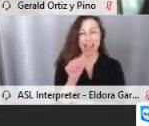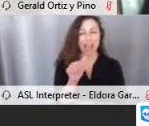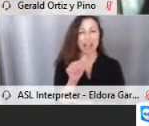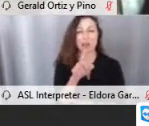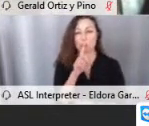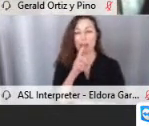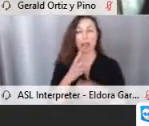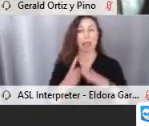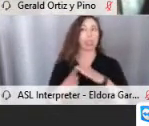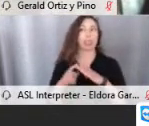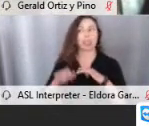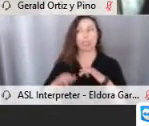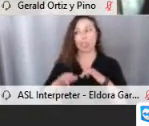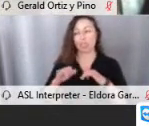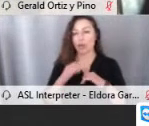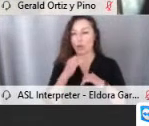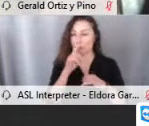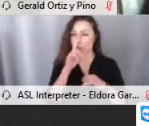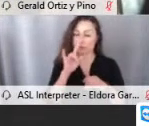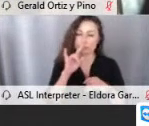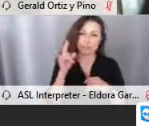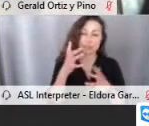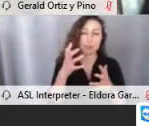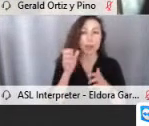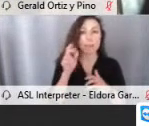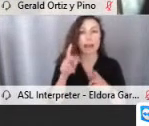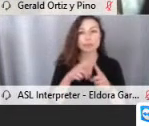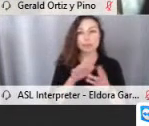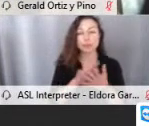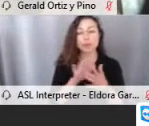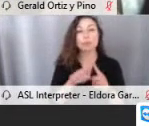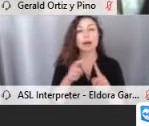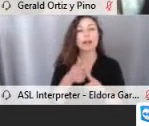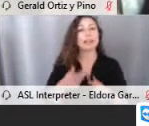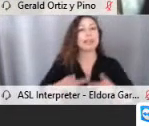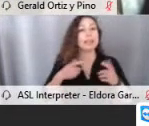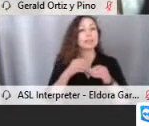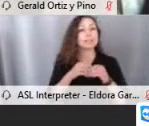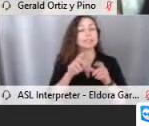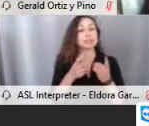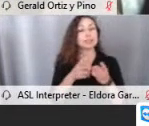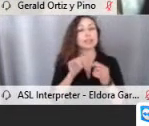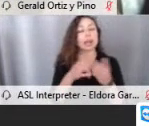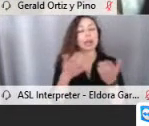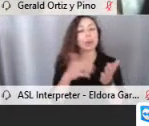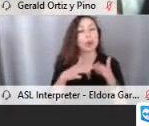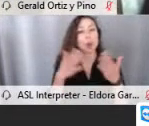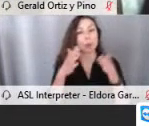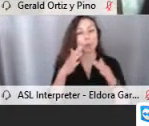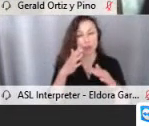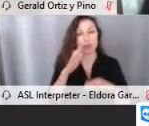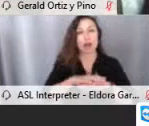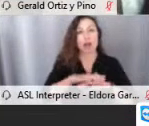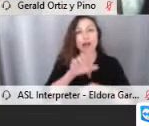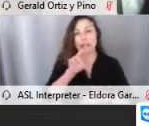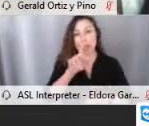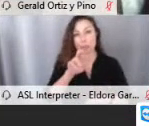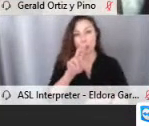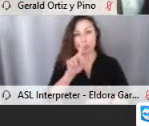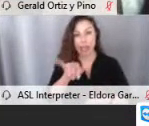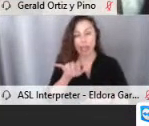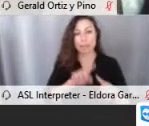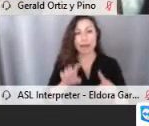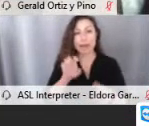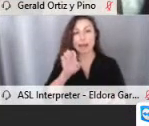get back to school. And fortunately, she lives in a district that reopens on Labor Day. But Emily